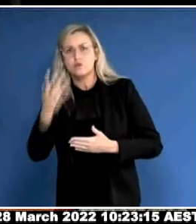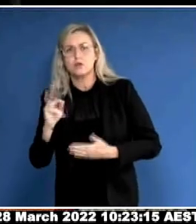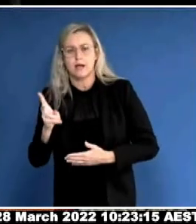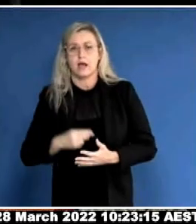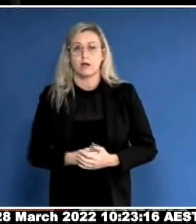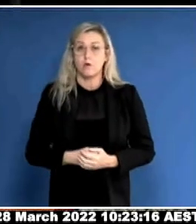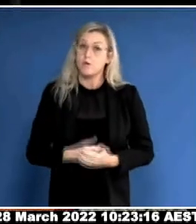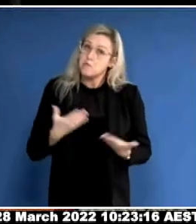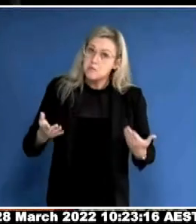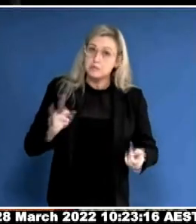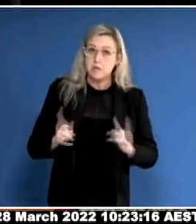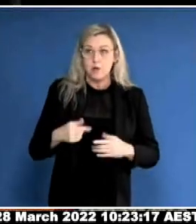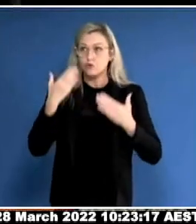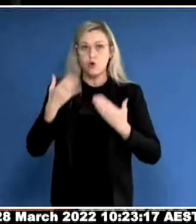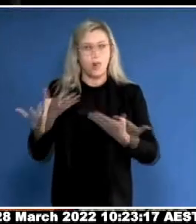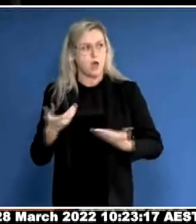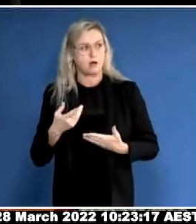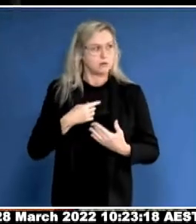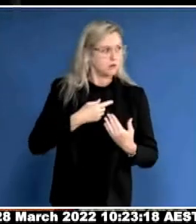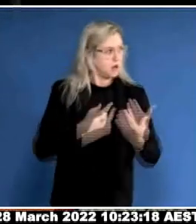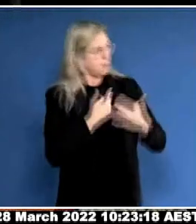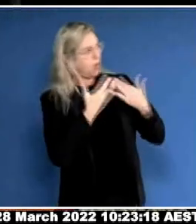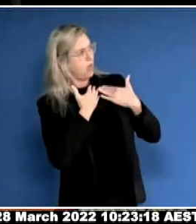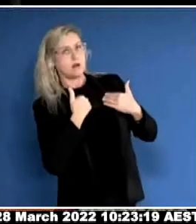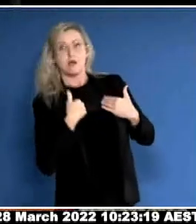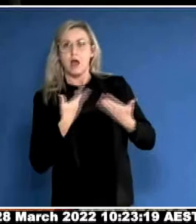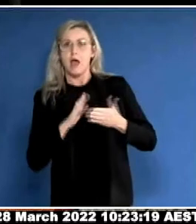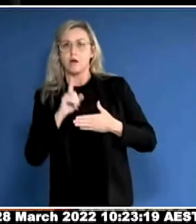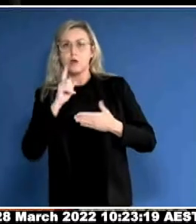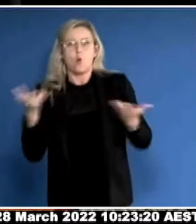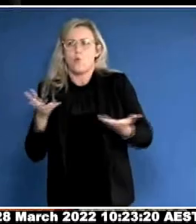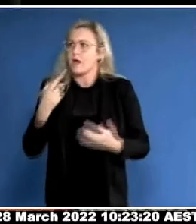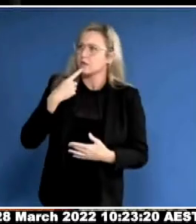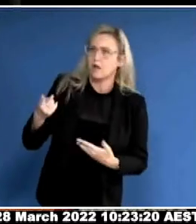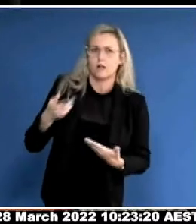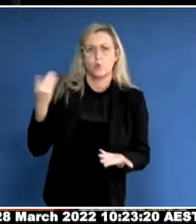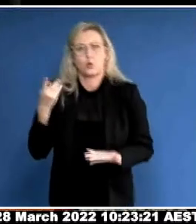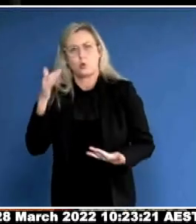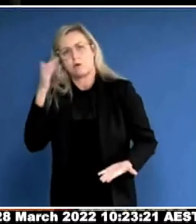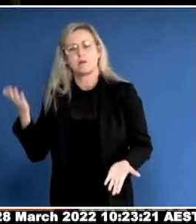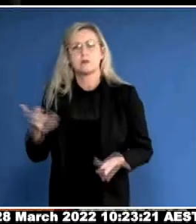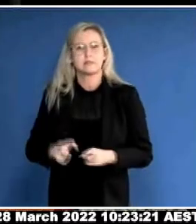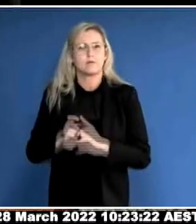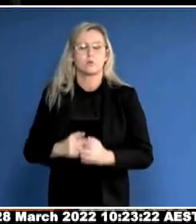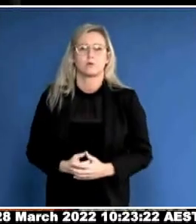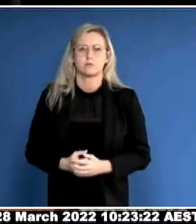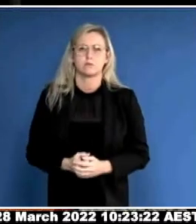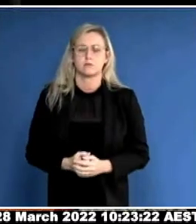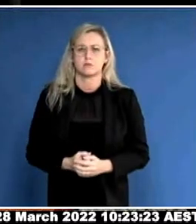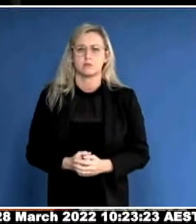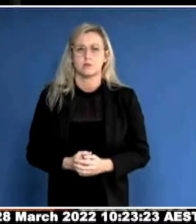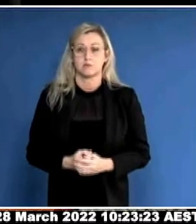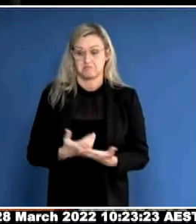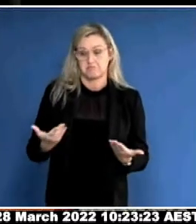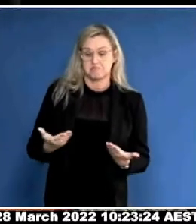report. Some responses said people with disability who have experienced violence and abuse over a long period of